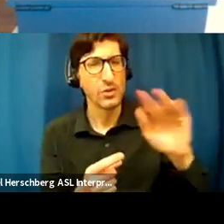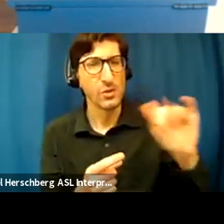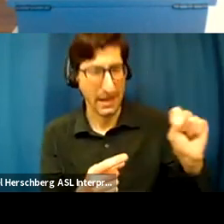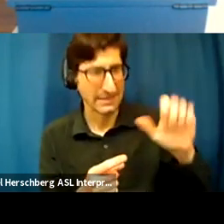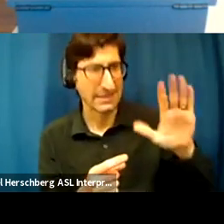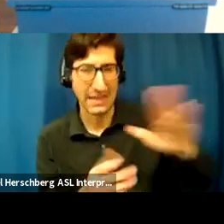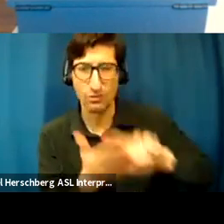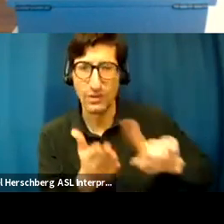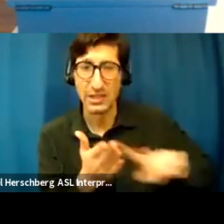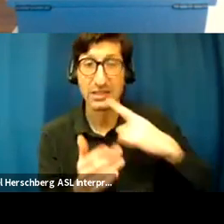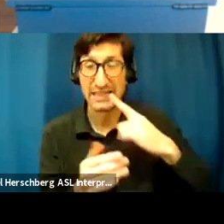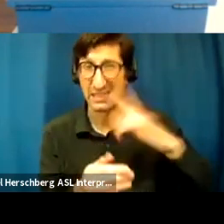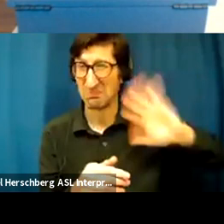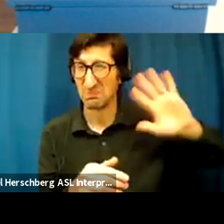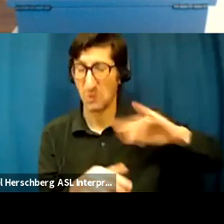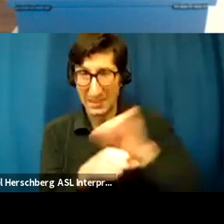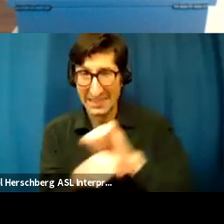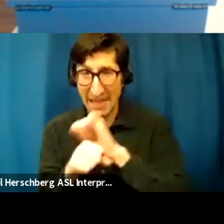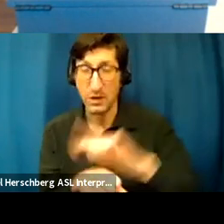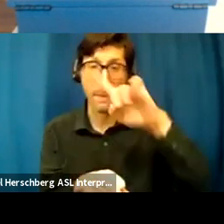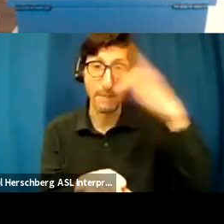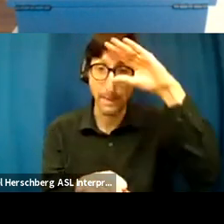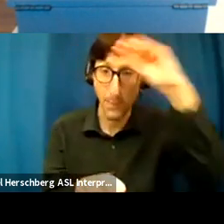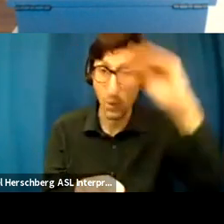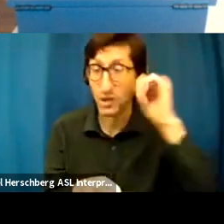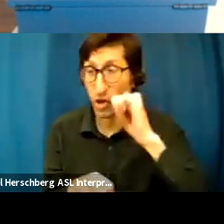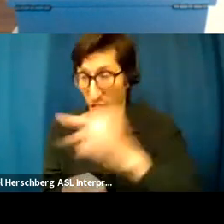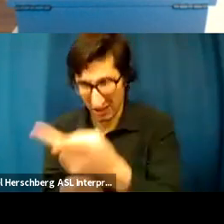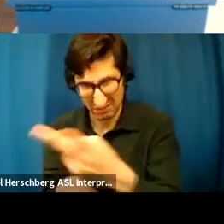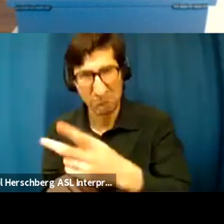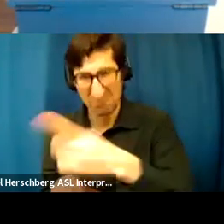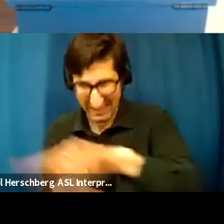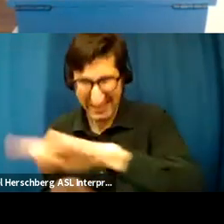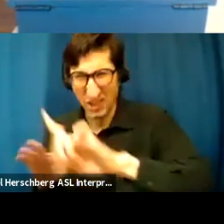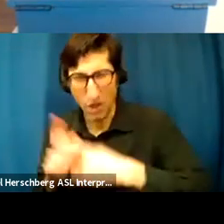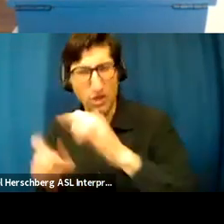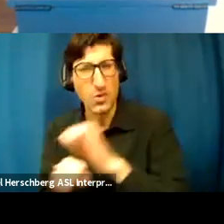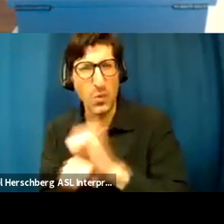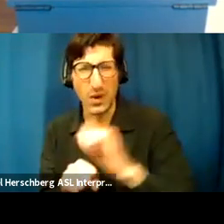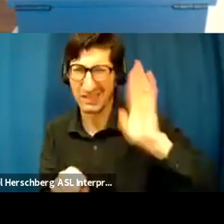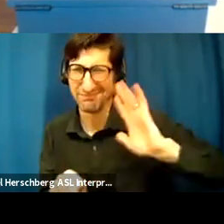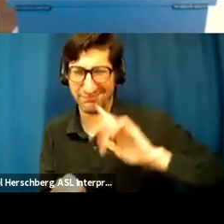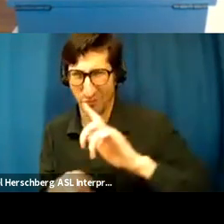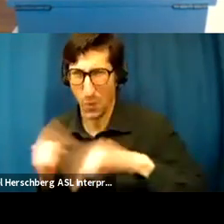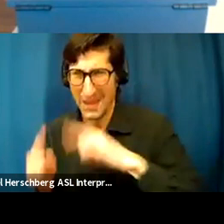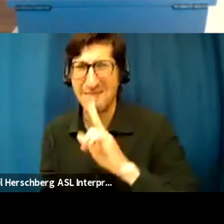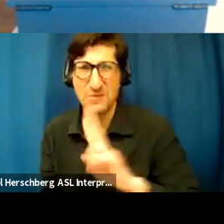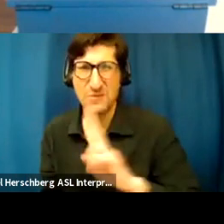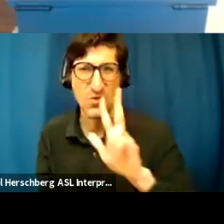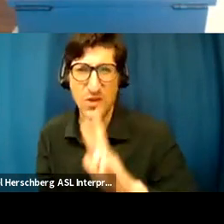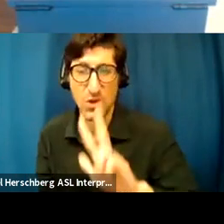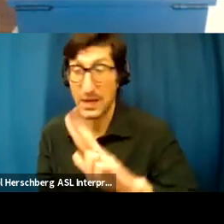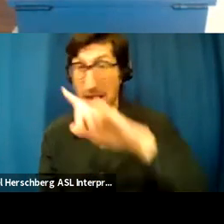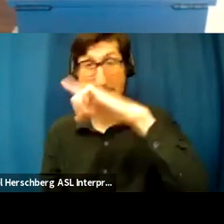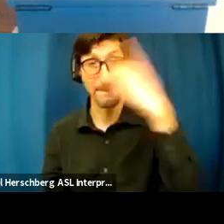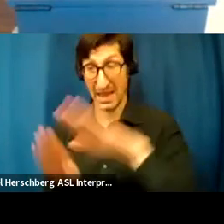slavery, Black boys and girls were often put to work as young as 2 and 3 years old. Black children were rarely perceived as